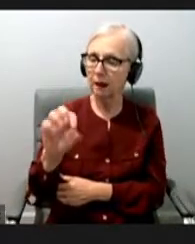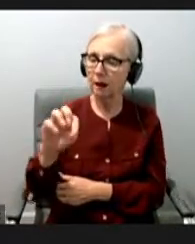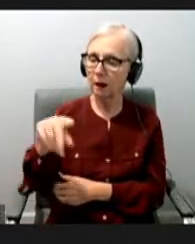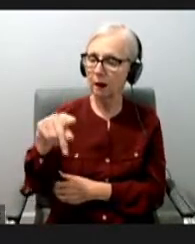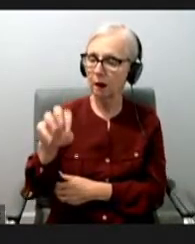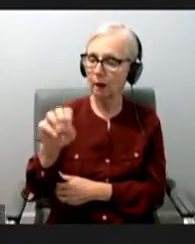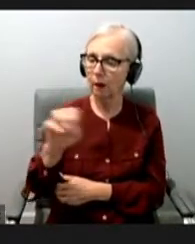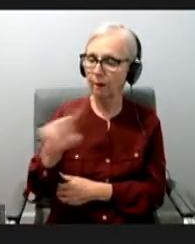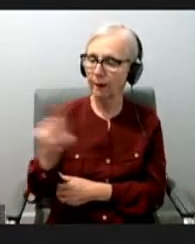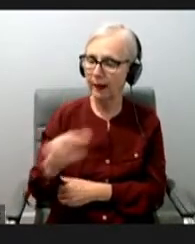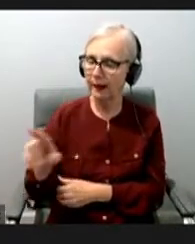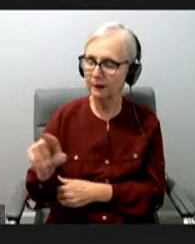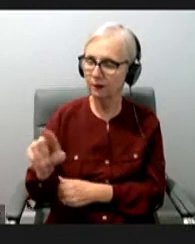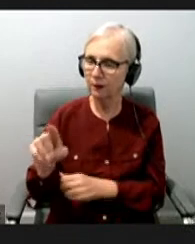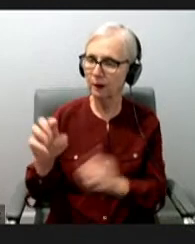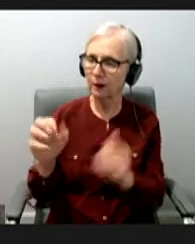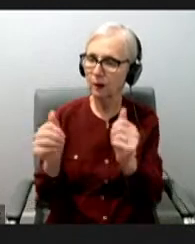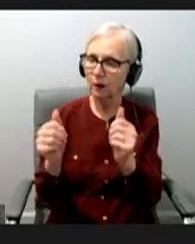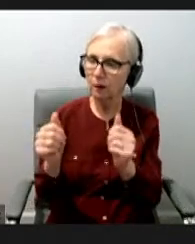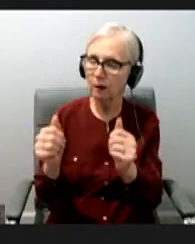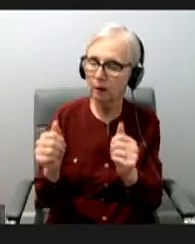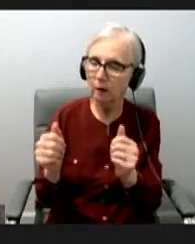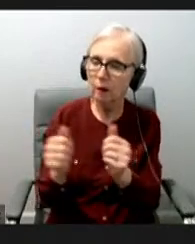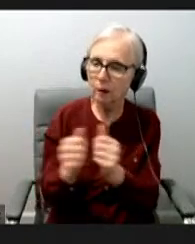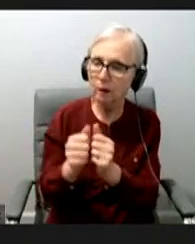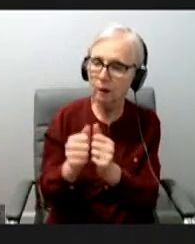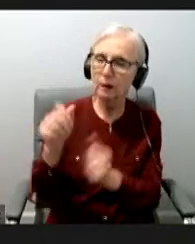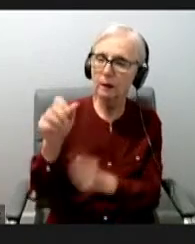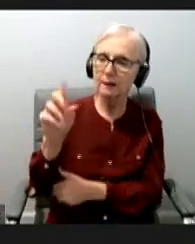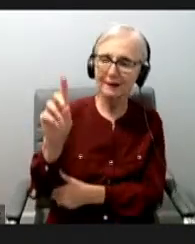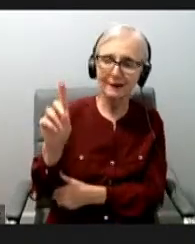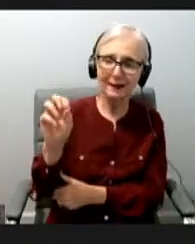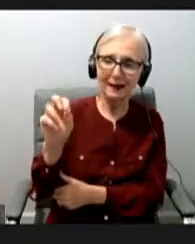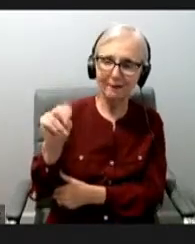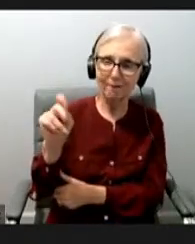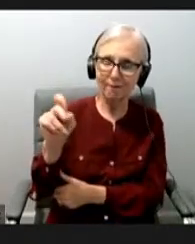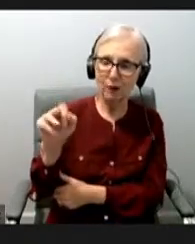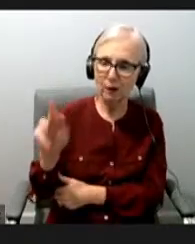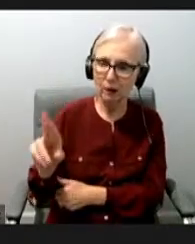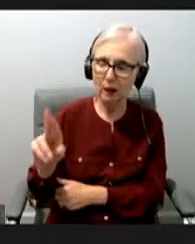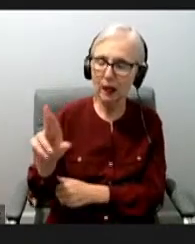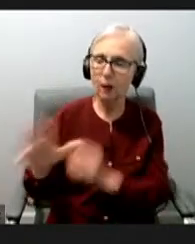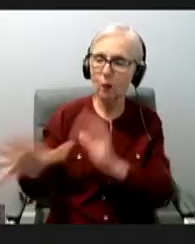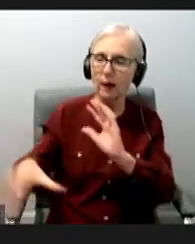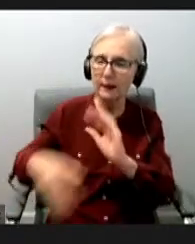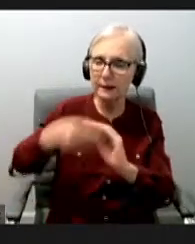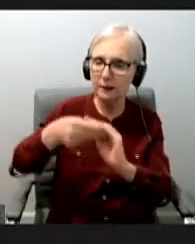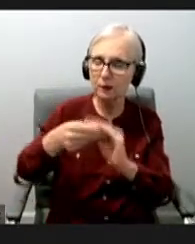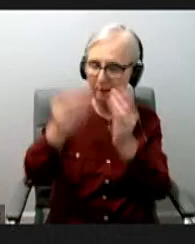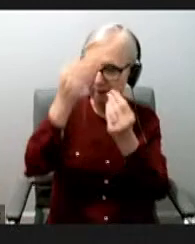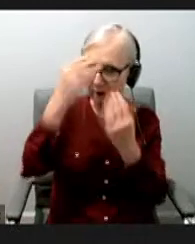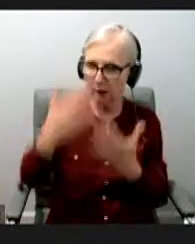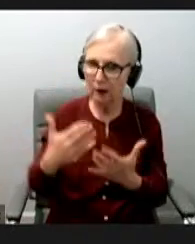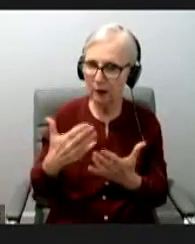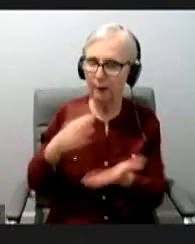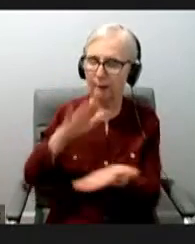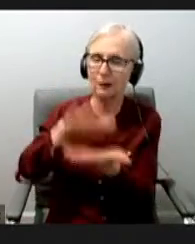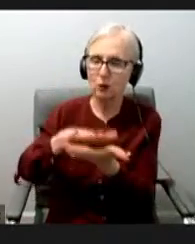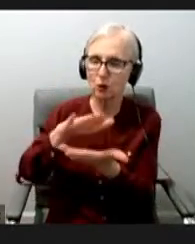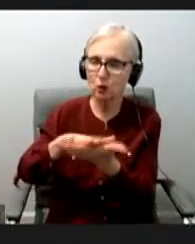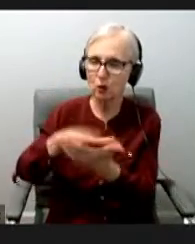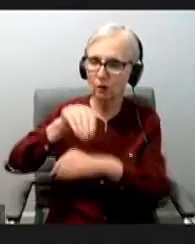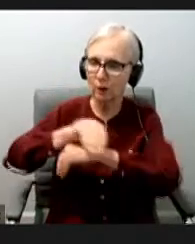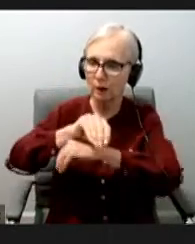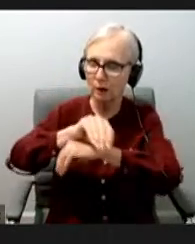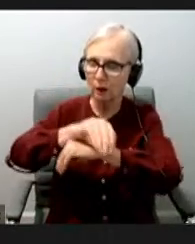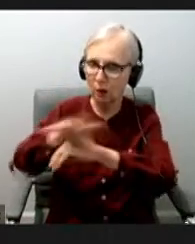Hi, good morning. Jackie Lopez with Telemundo Denver. I would like to request additional information in regards to the school COVID testing.